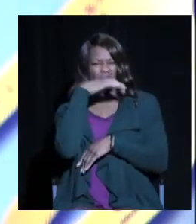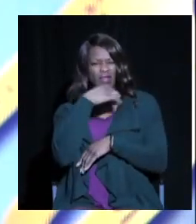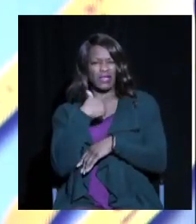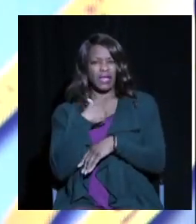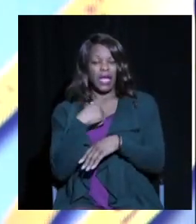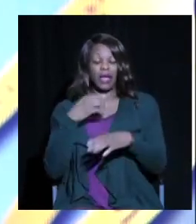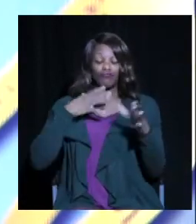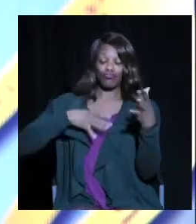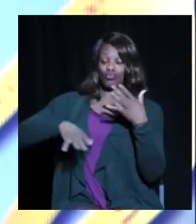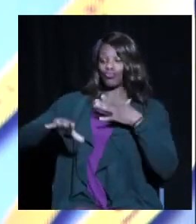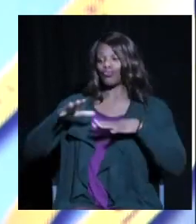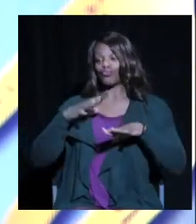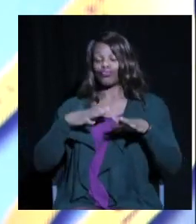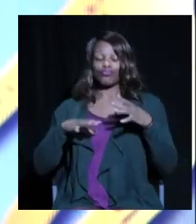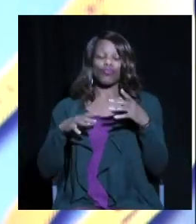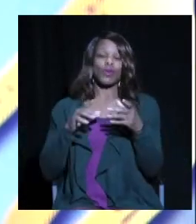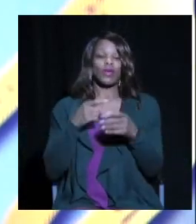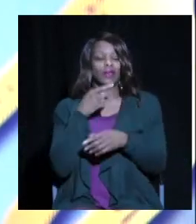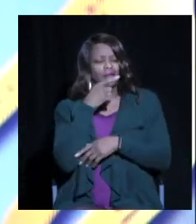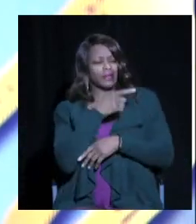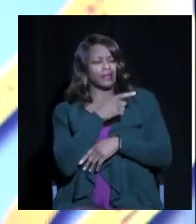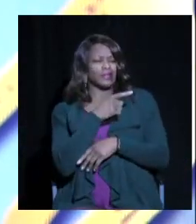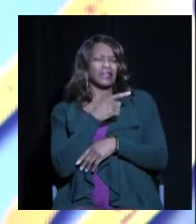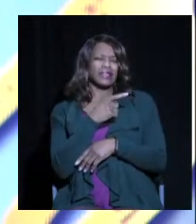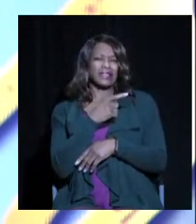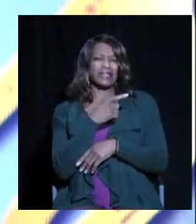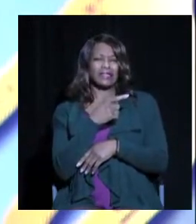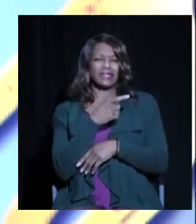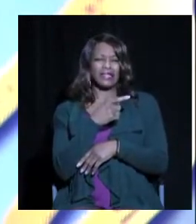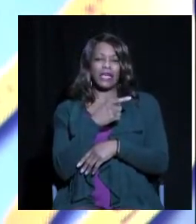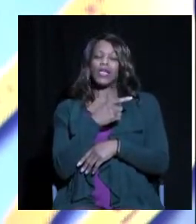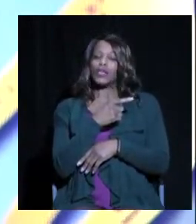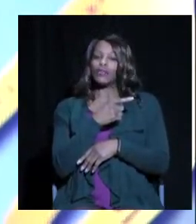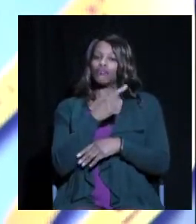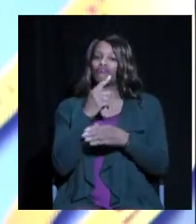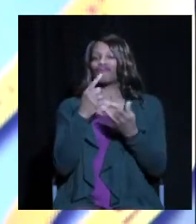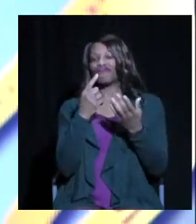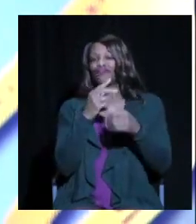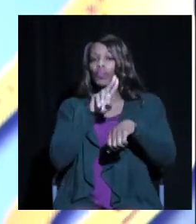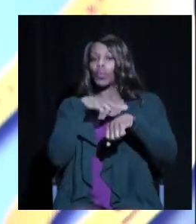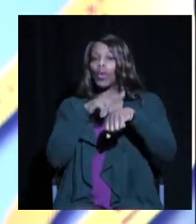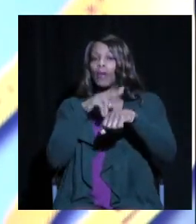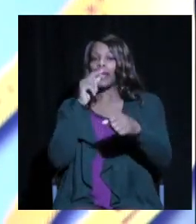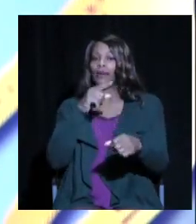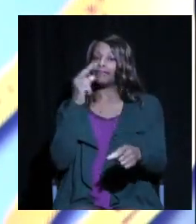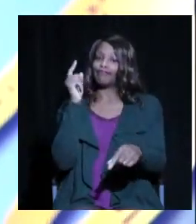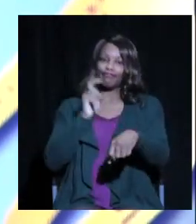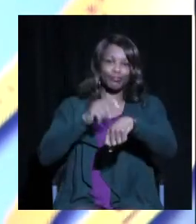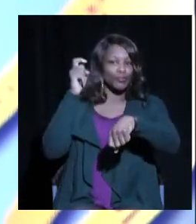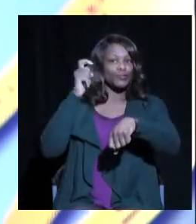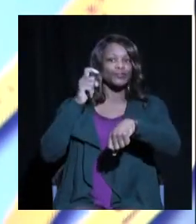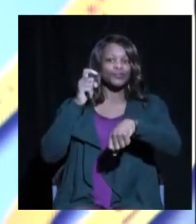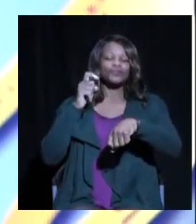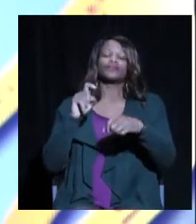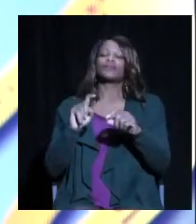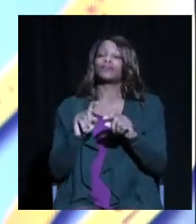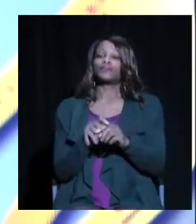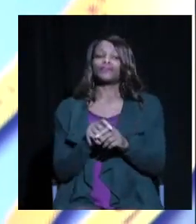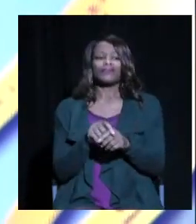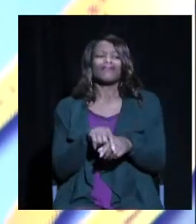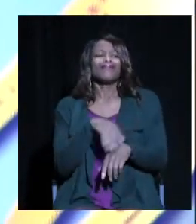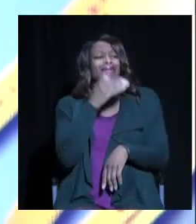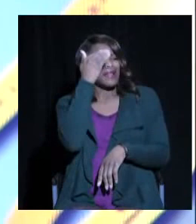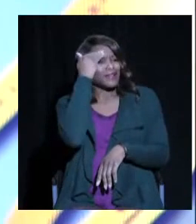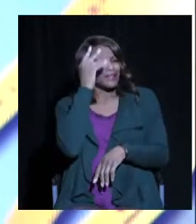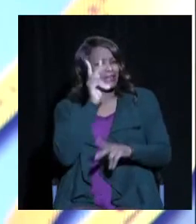getting ready, and she is, let's say she's a very punctual person, and I'm trying to tell her, I'm like, hey, look, I know